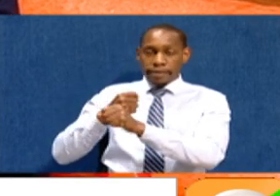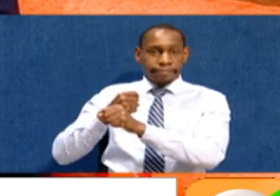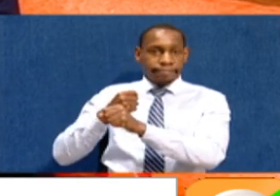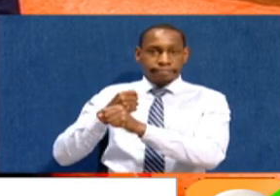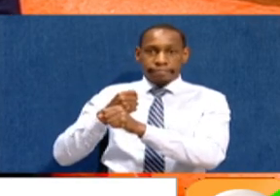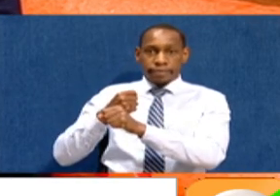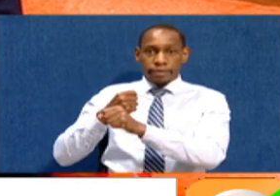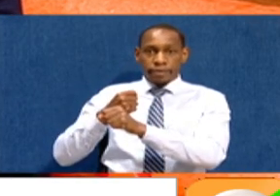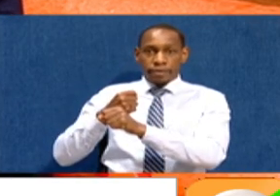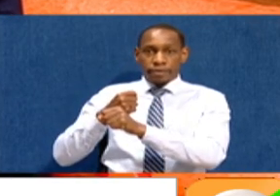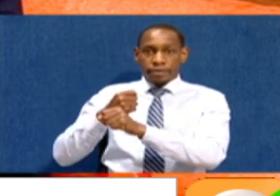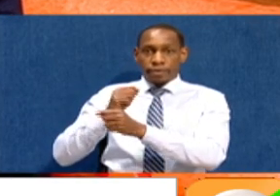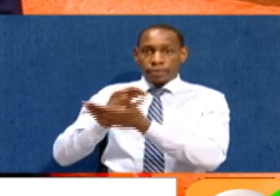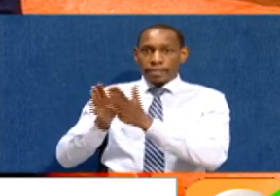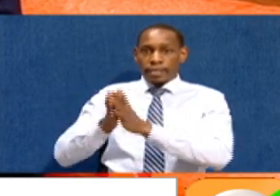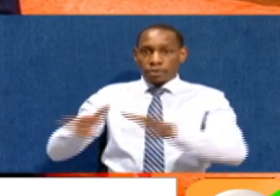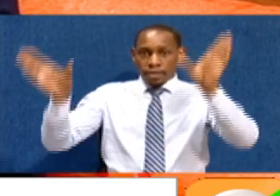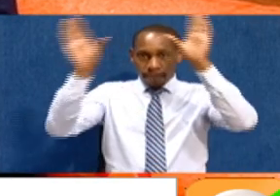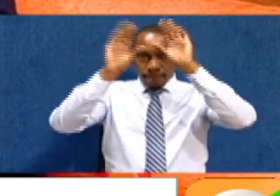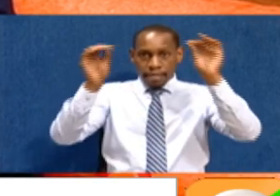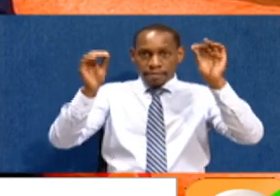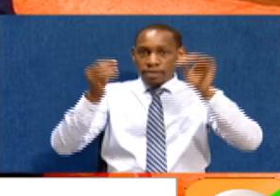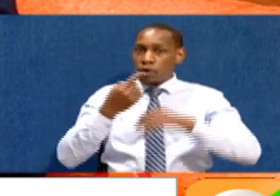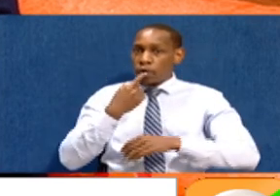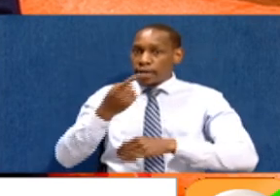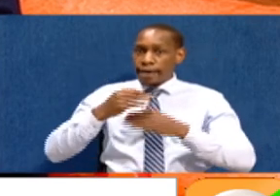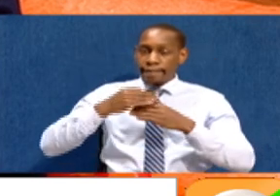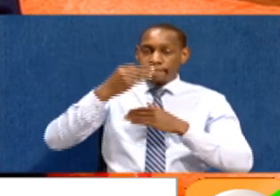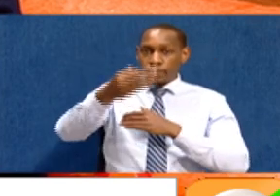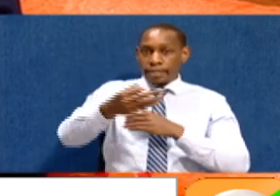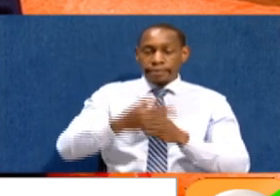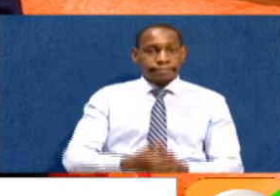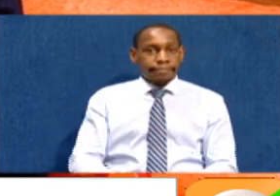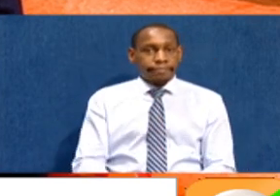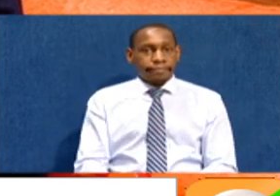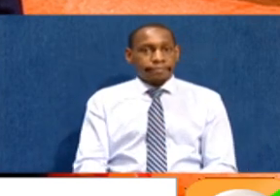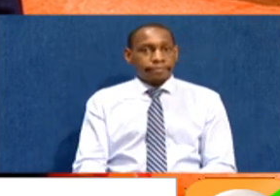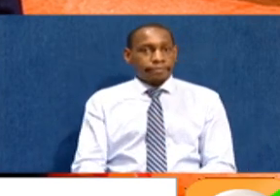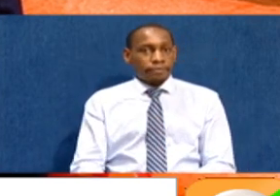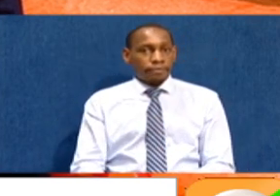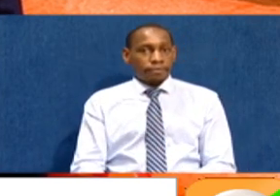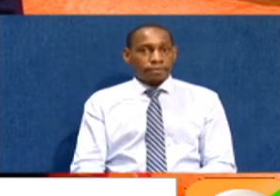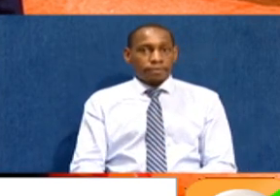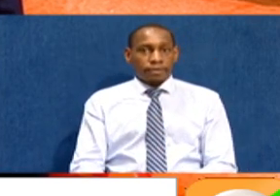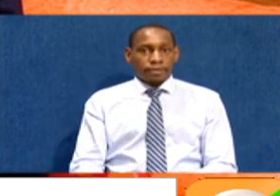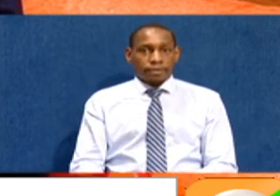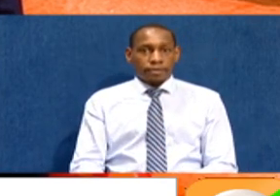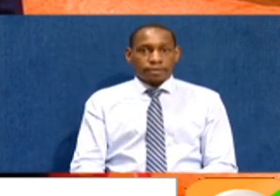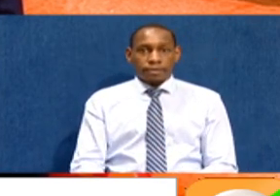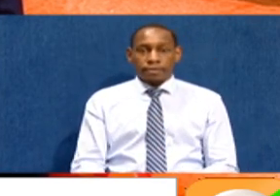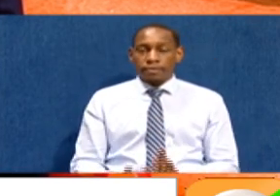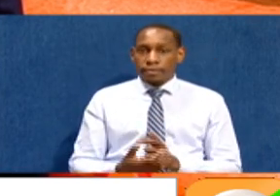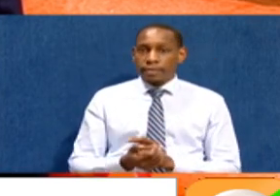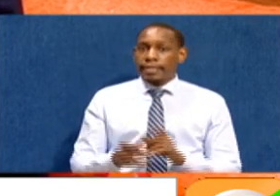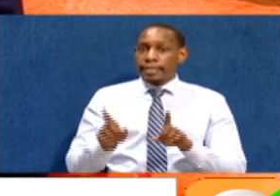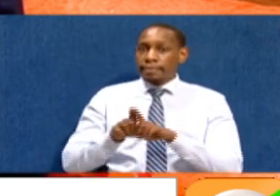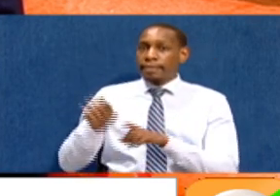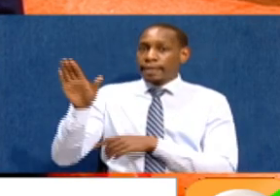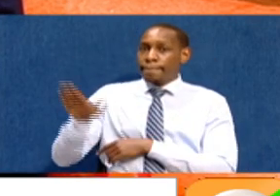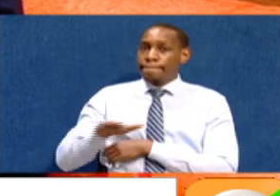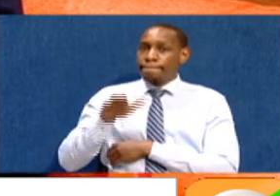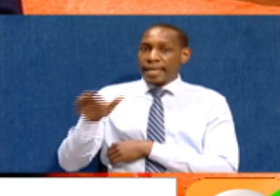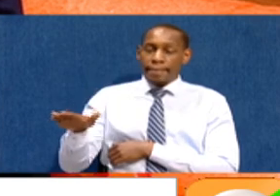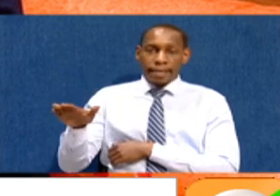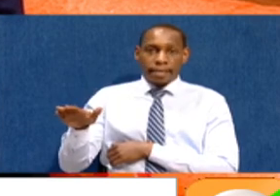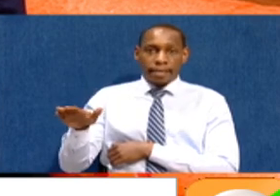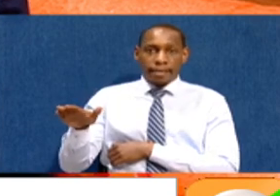without the President giving us the way forward, it is a Parliament that